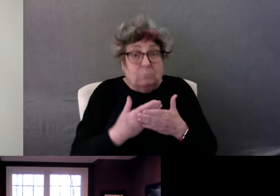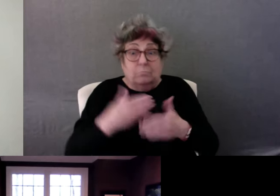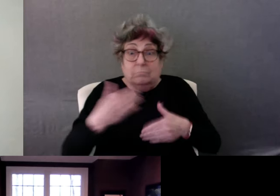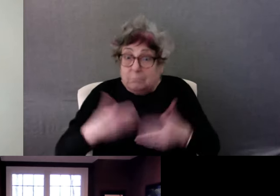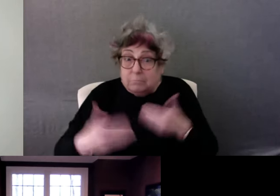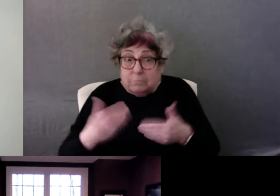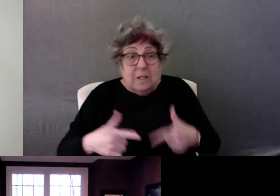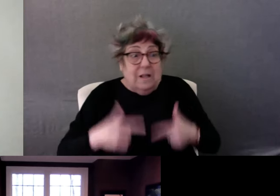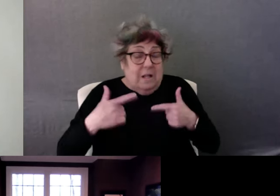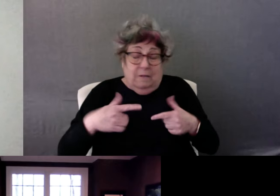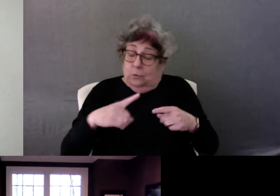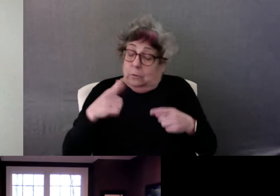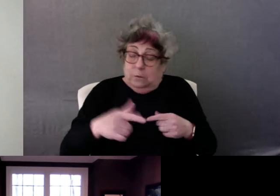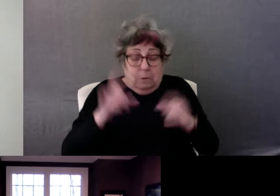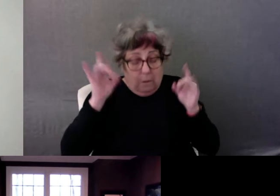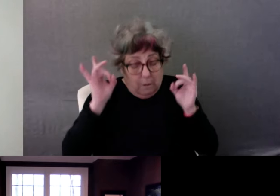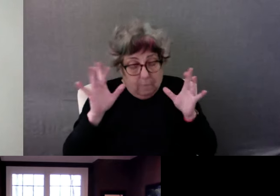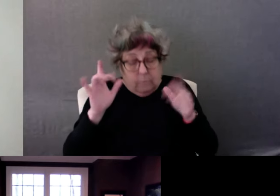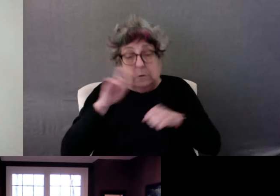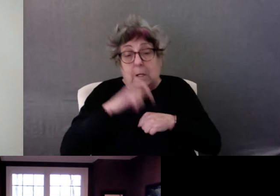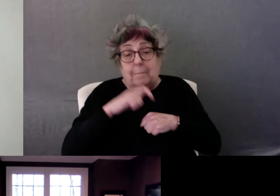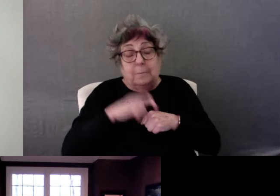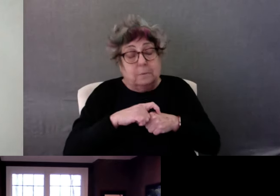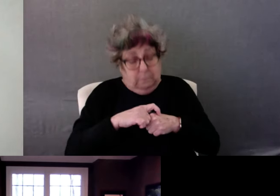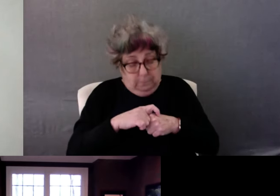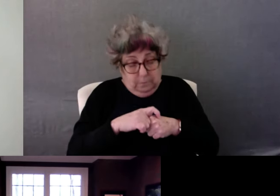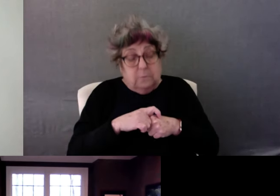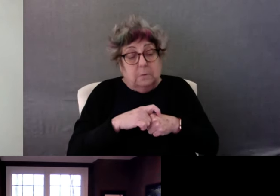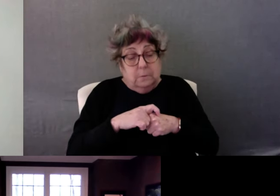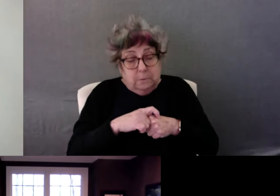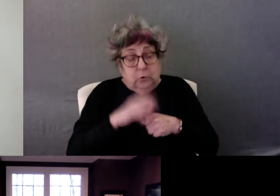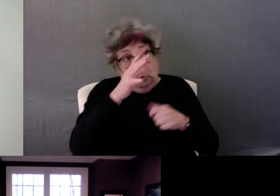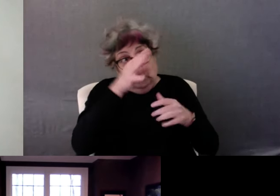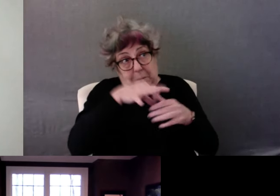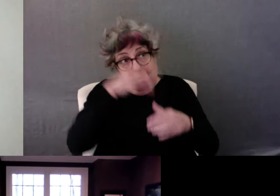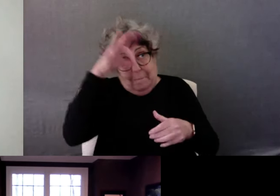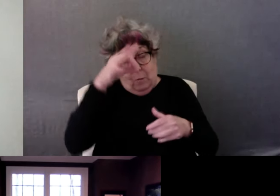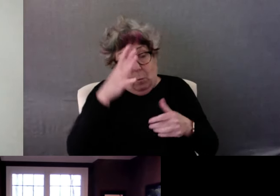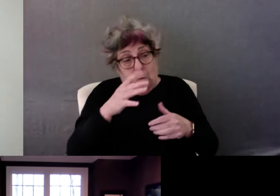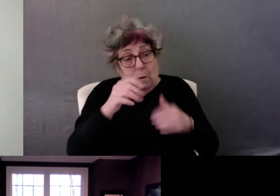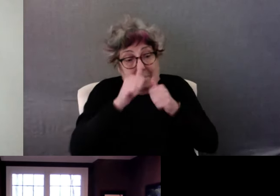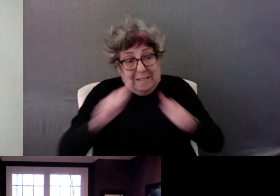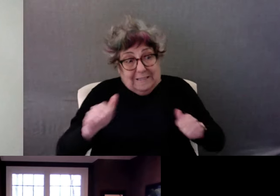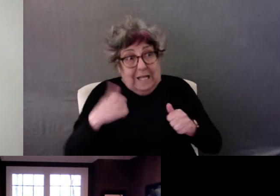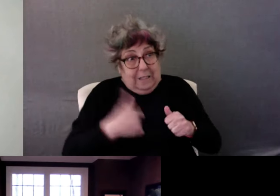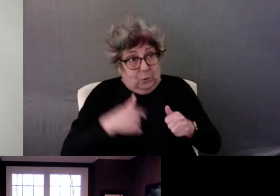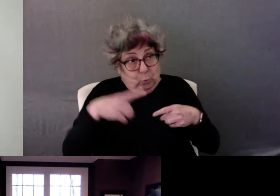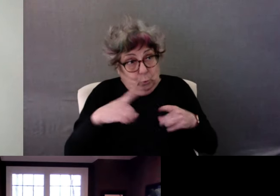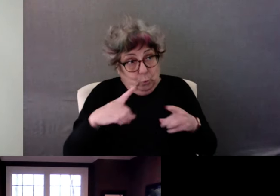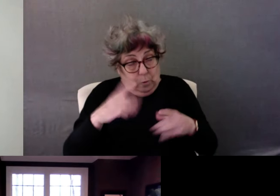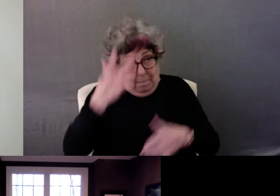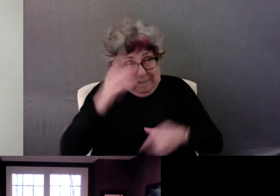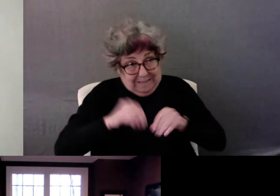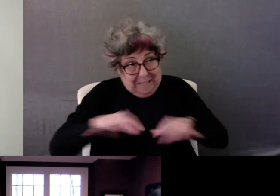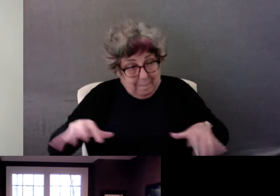these turbulent times. We pray your spirit would not only bless us during the pandemic, but bless us